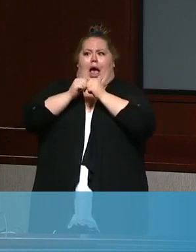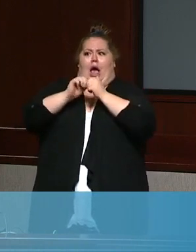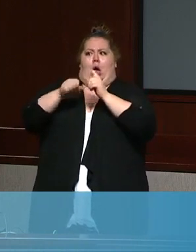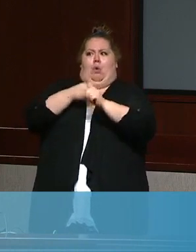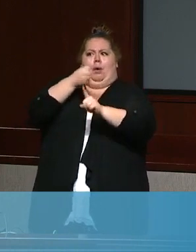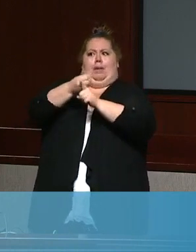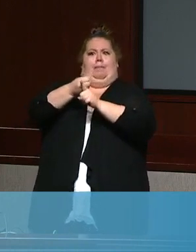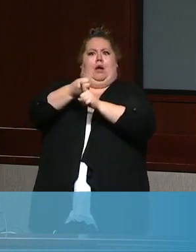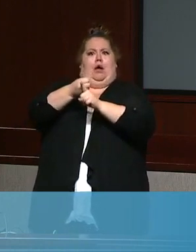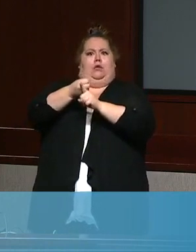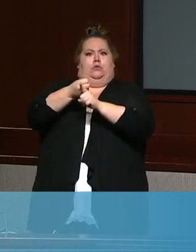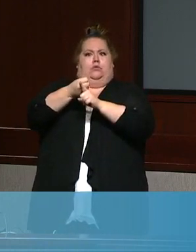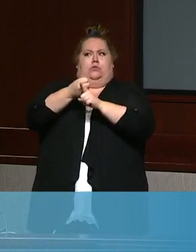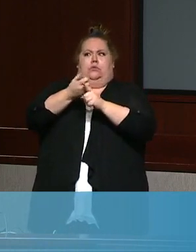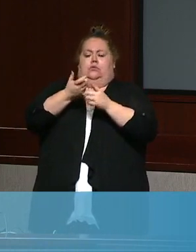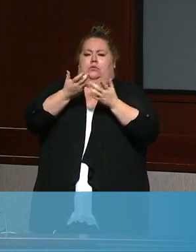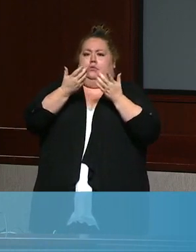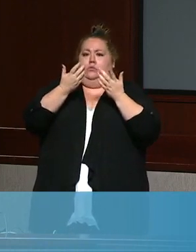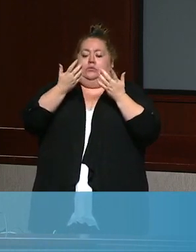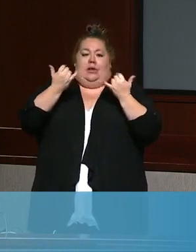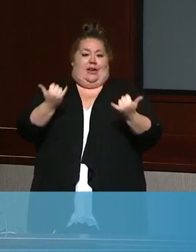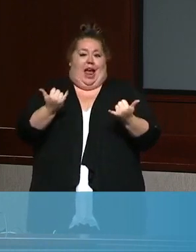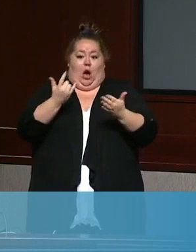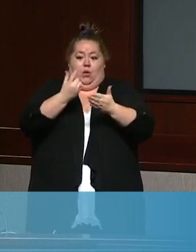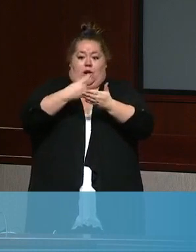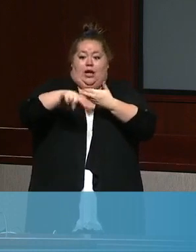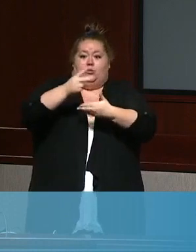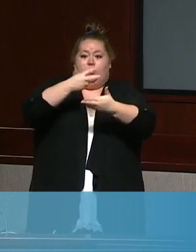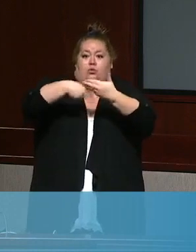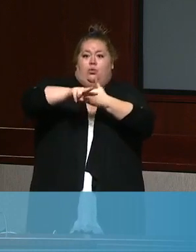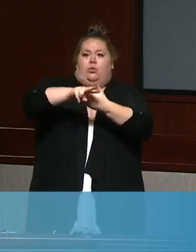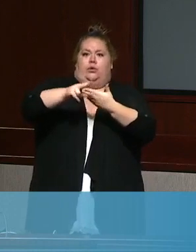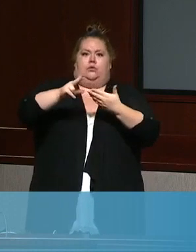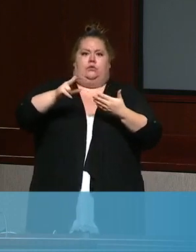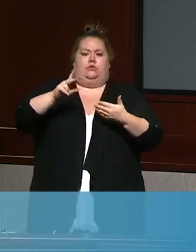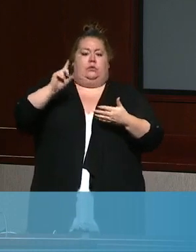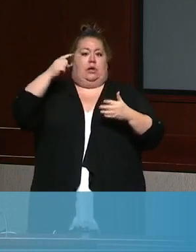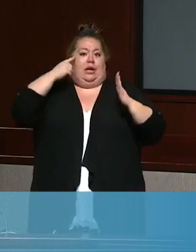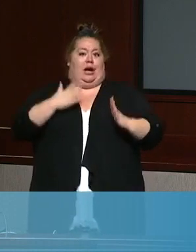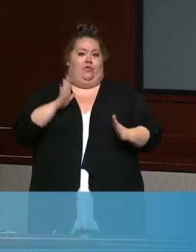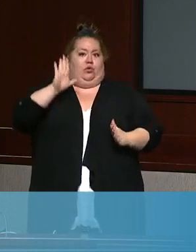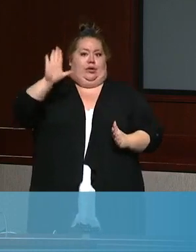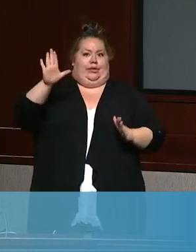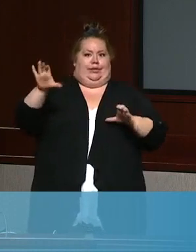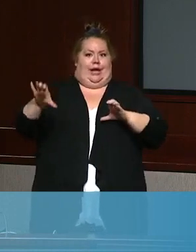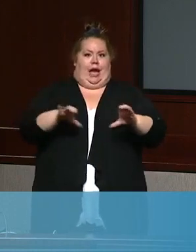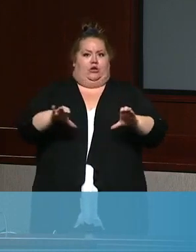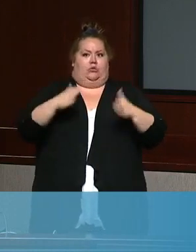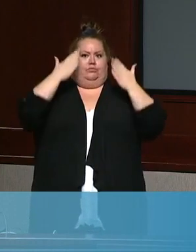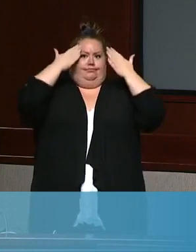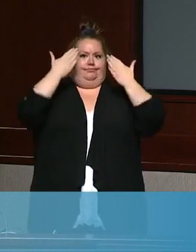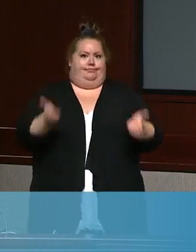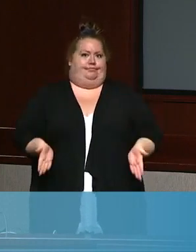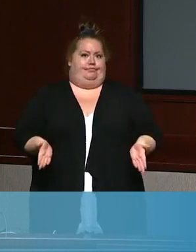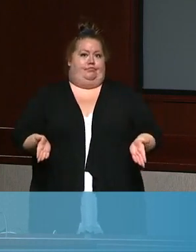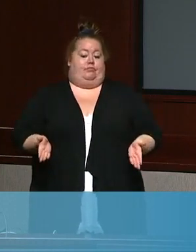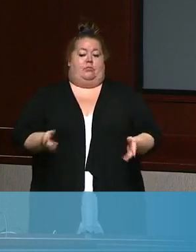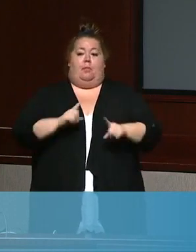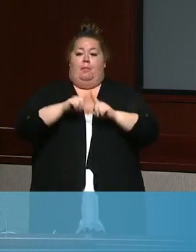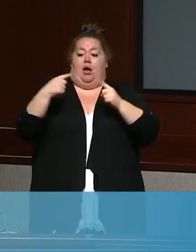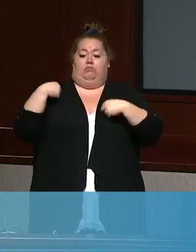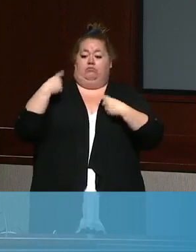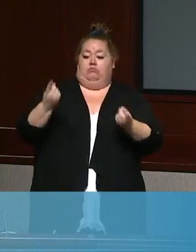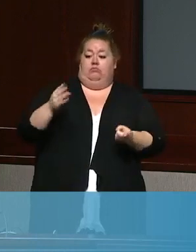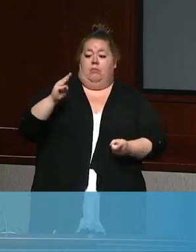We don't know what the governor's going to do a week from now or 2 weeks from now. But he's demonstrated since March 19th